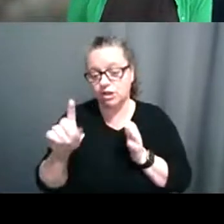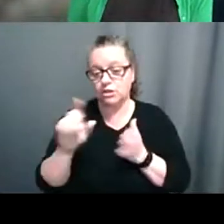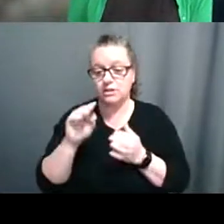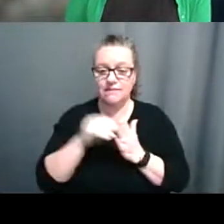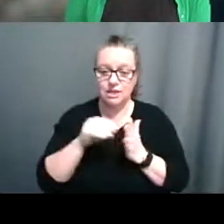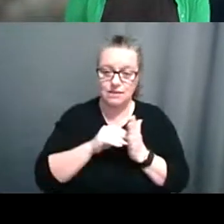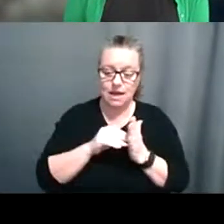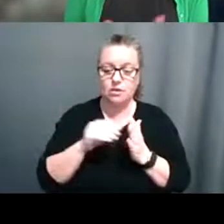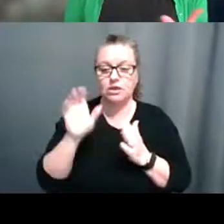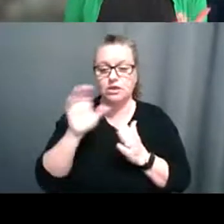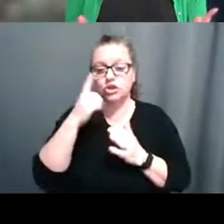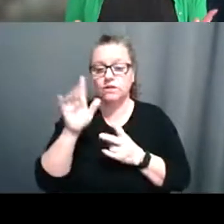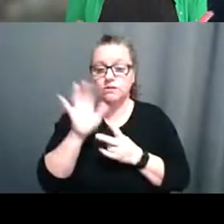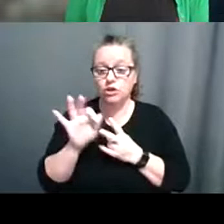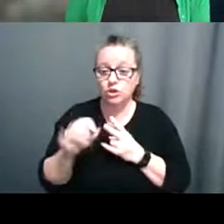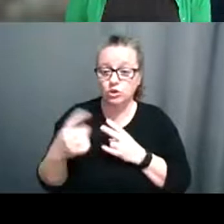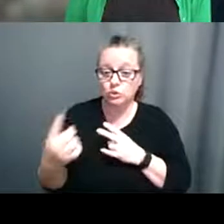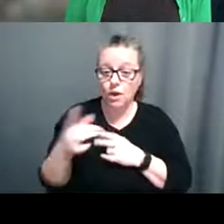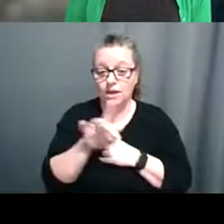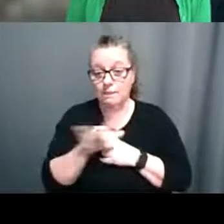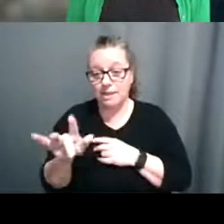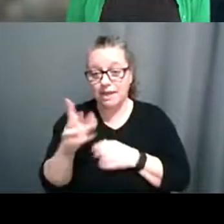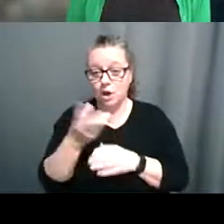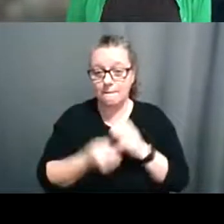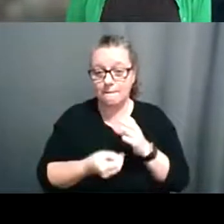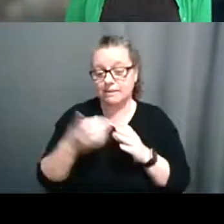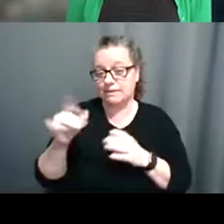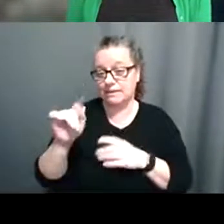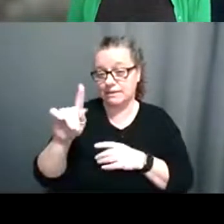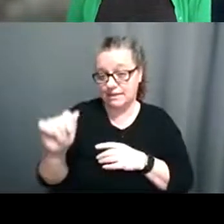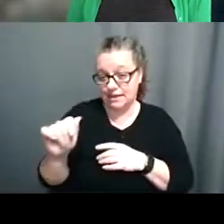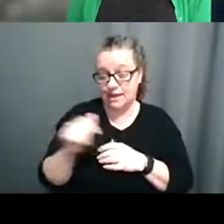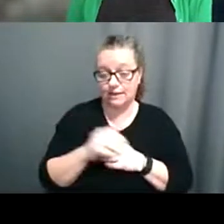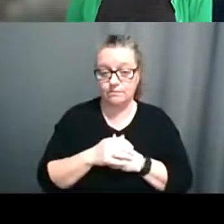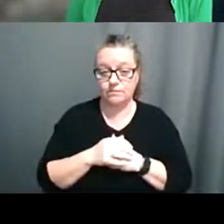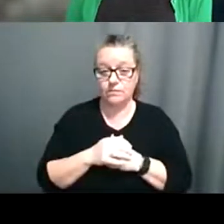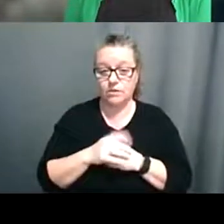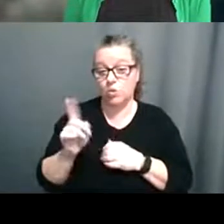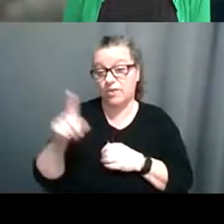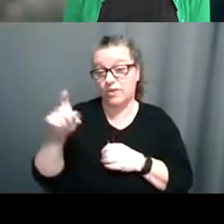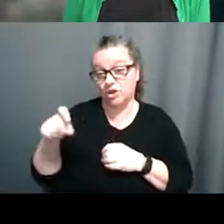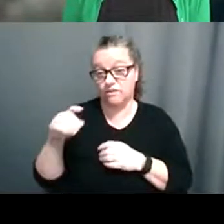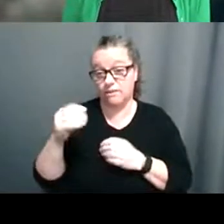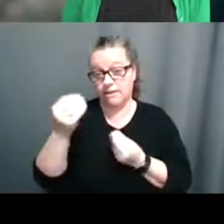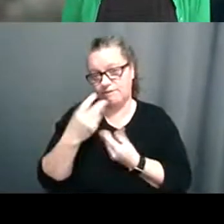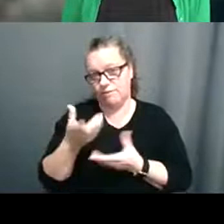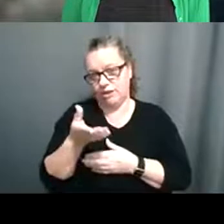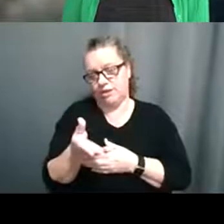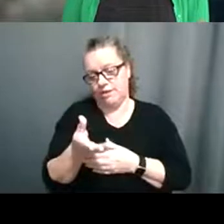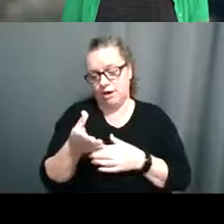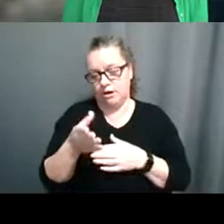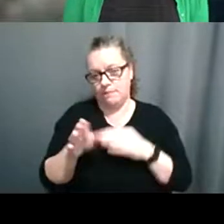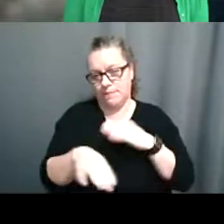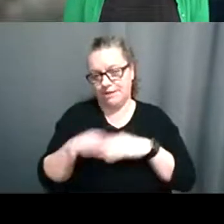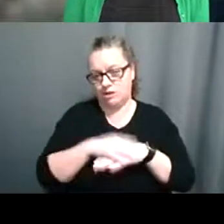choose ones and blank and missing data where there should have been based on the request status. I'd